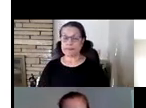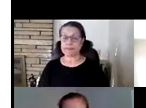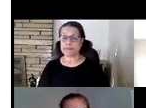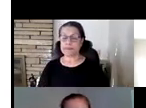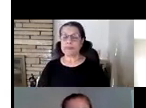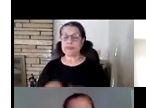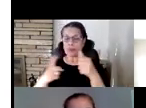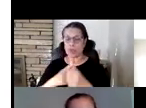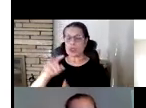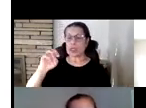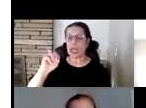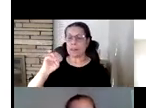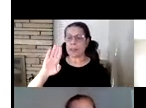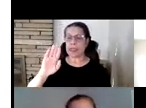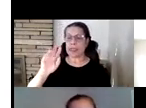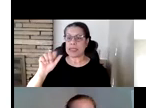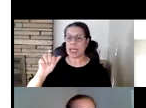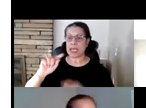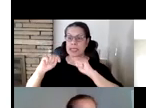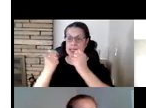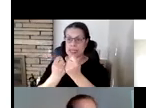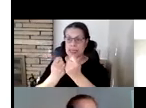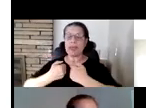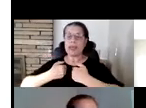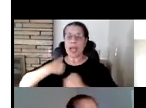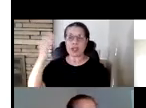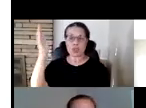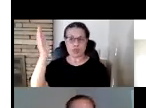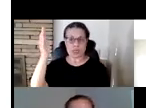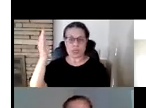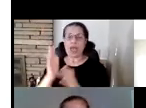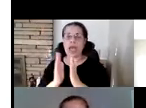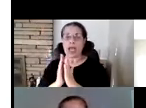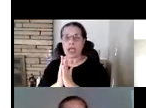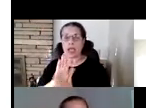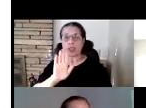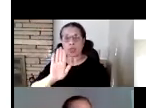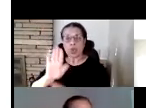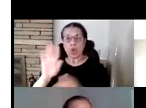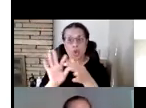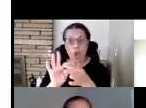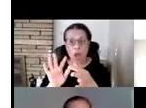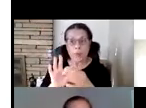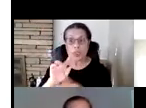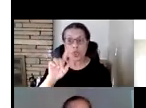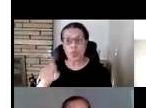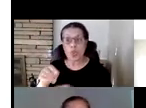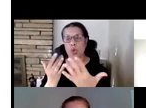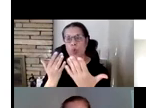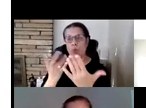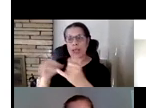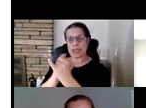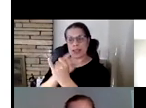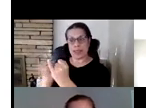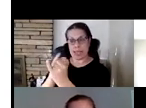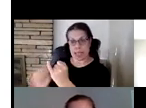know that the MBTA team has prepared a presentation, and we are going to ask you to hold your comments till the end, though we can't wait to get to that part